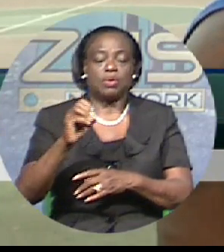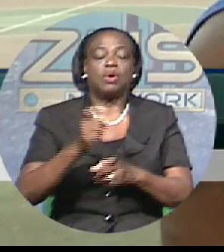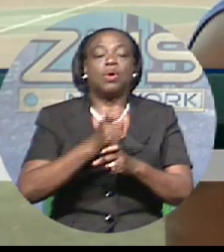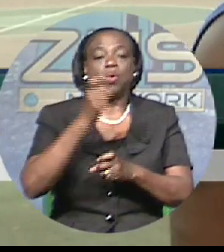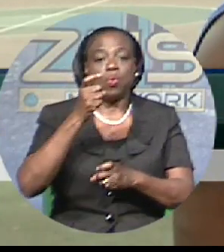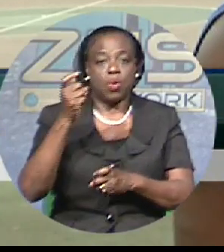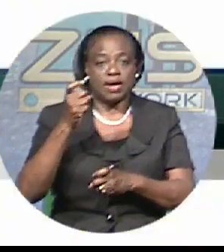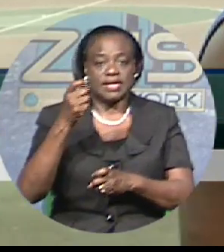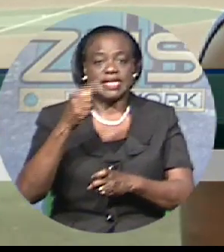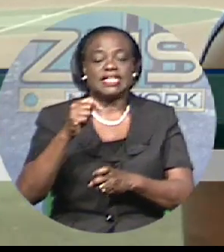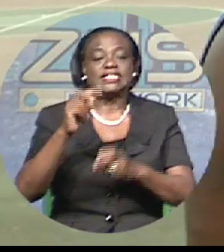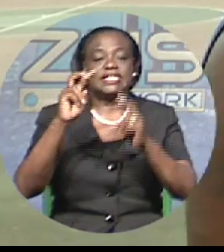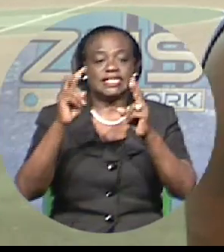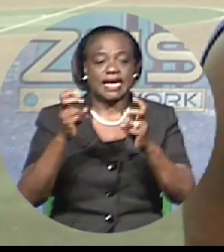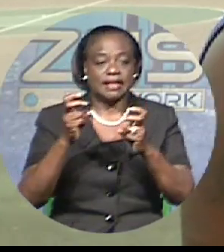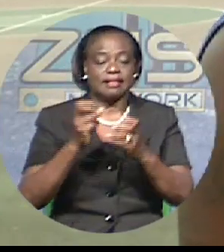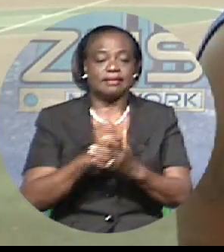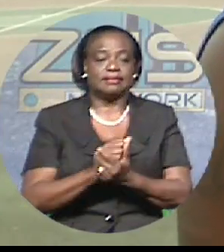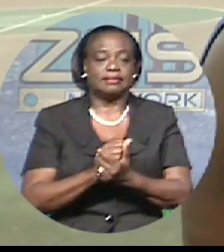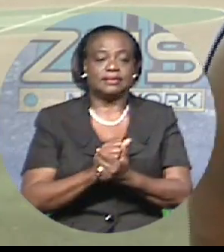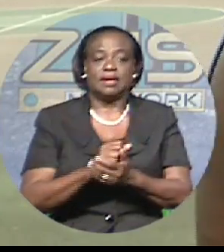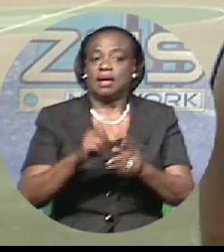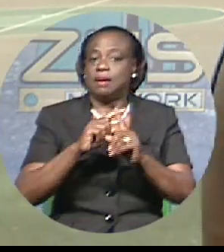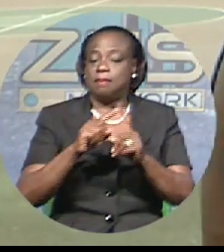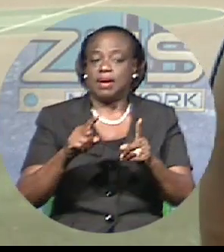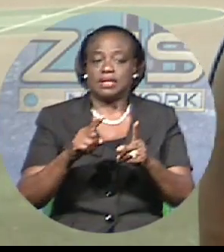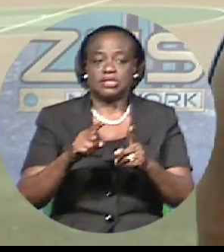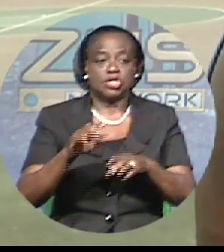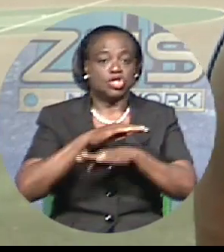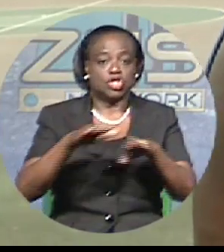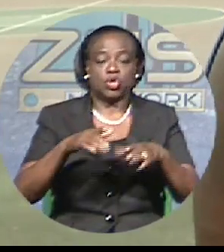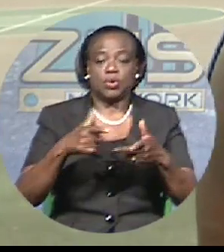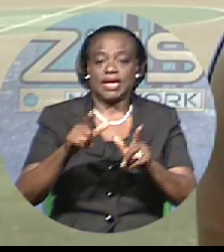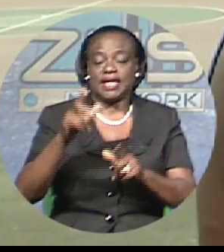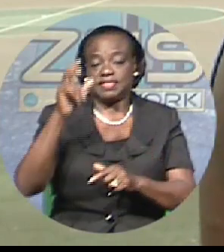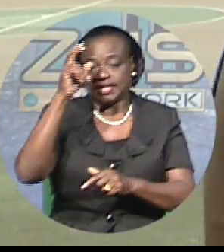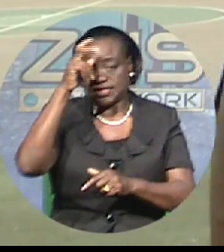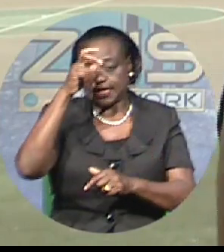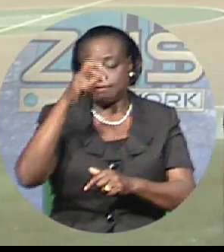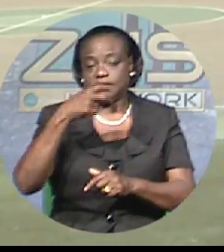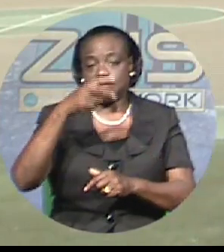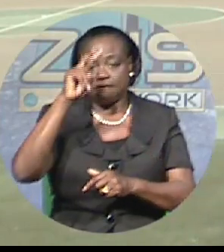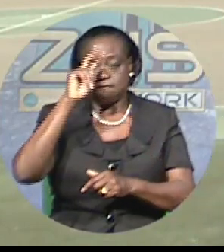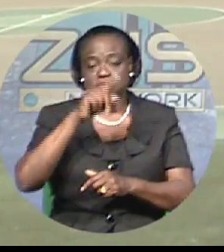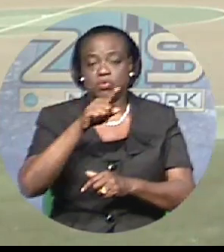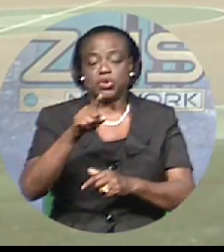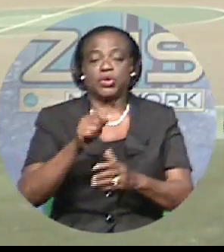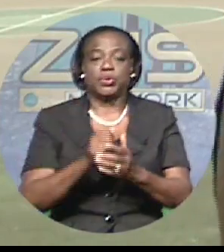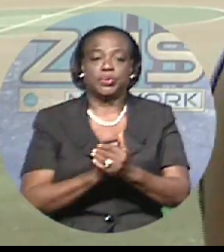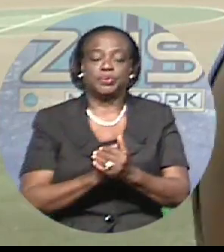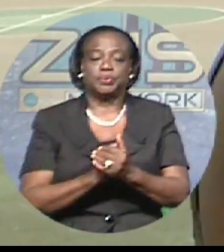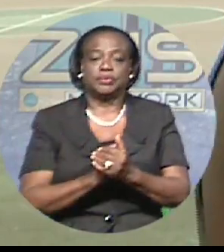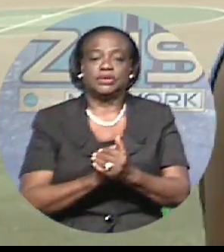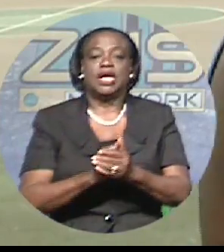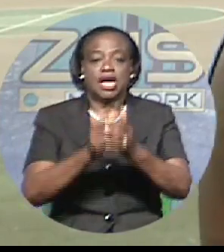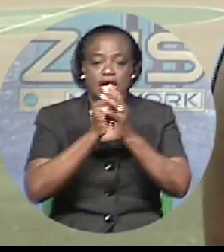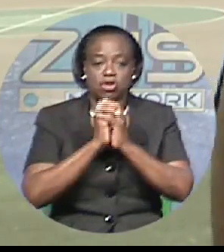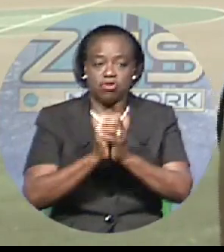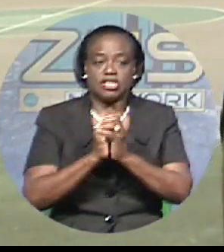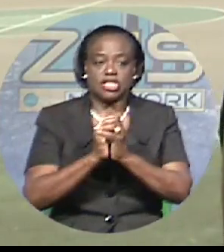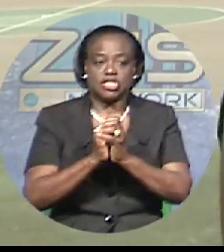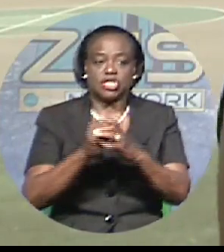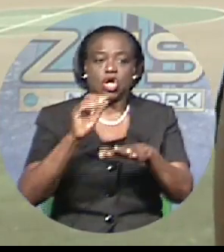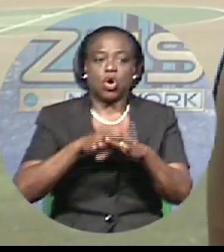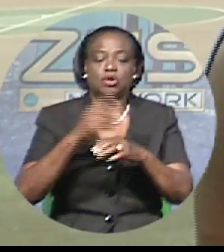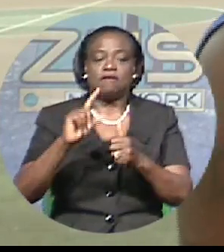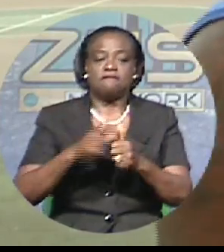beat Jermaine Mackey like that. Don't let the devil fool you, okay? Jermaine Mackey is no carbon copy. Congratulations on your first title. I've won four. I've